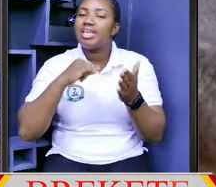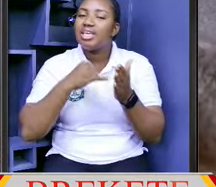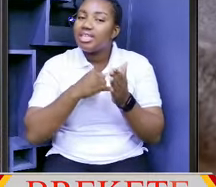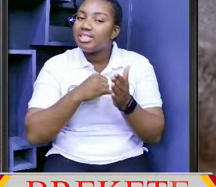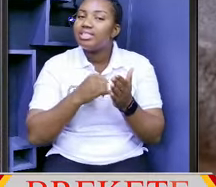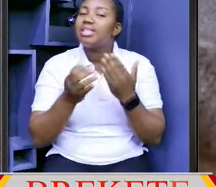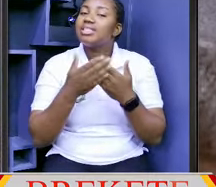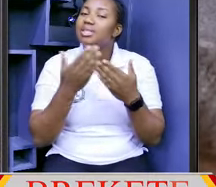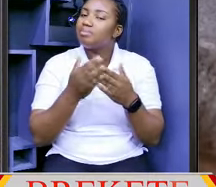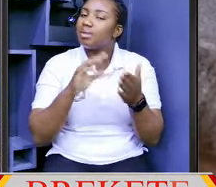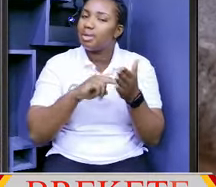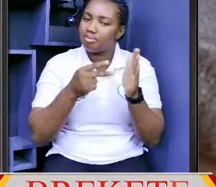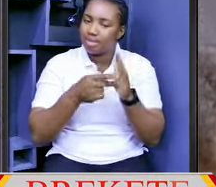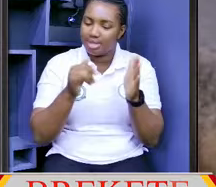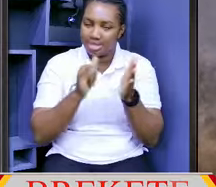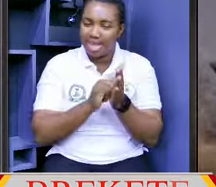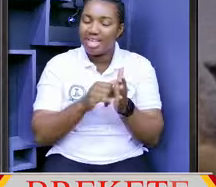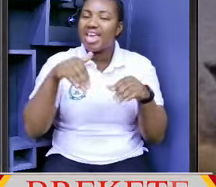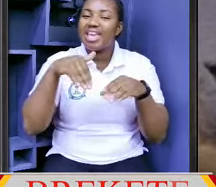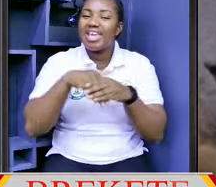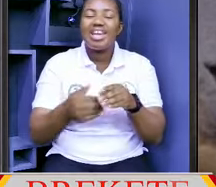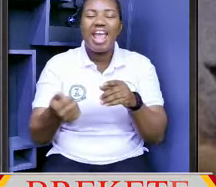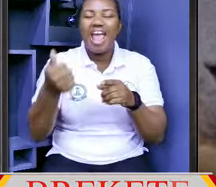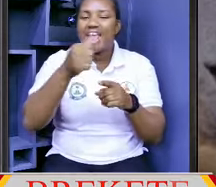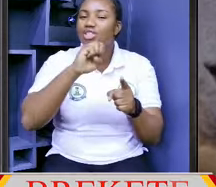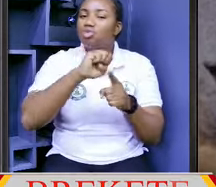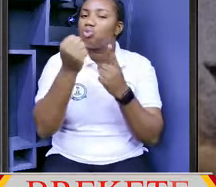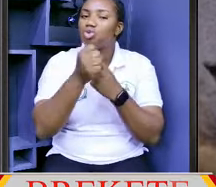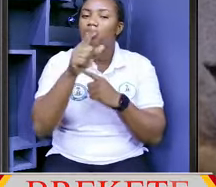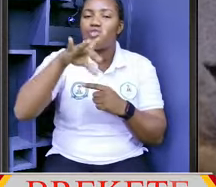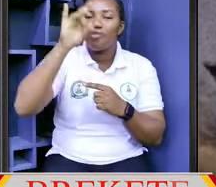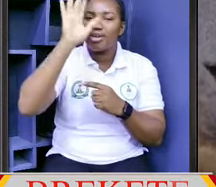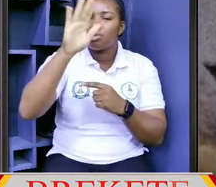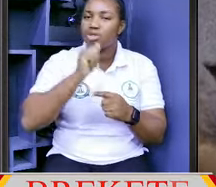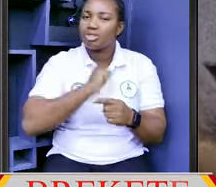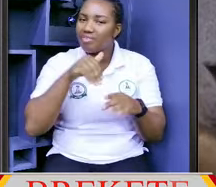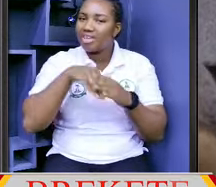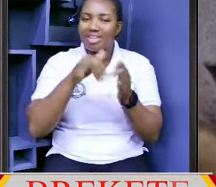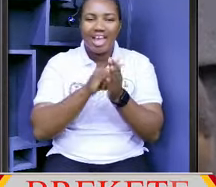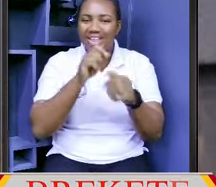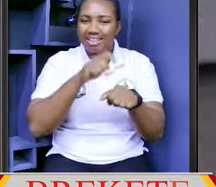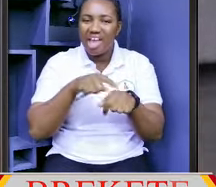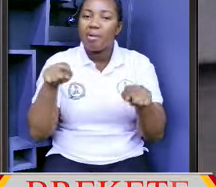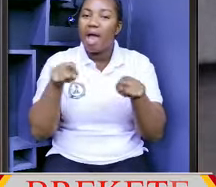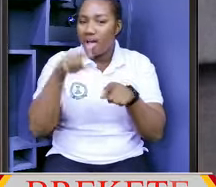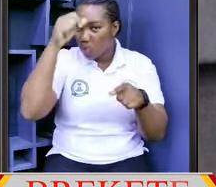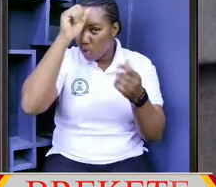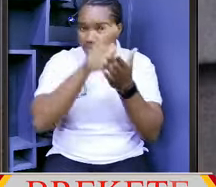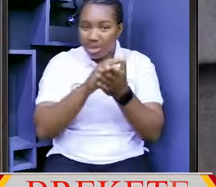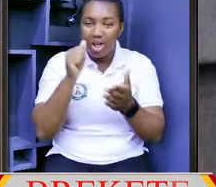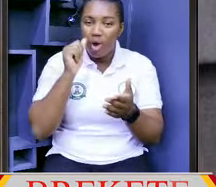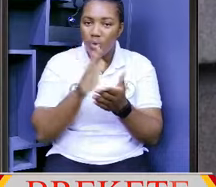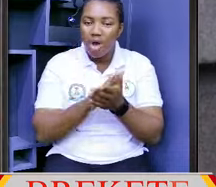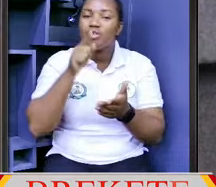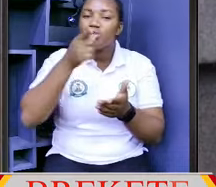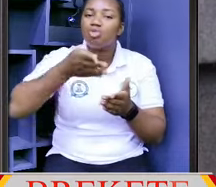means that in every situation you find yourself at that moment as husband and wife, you should be able